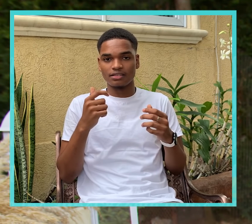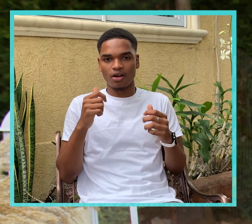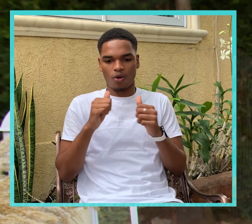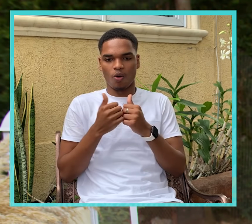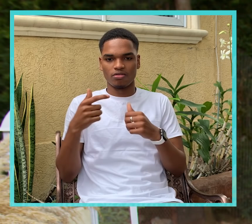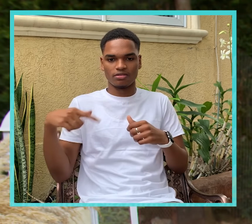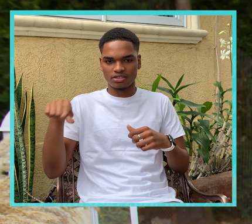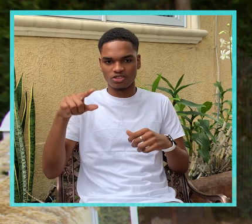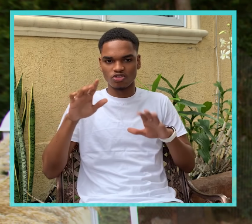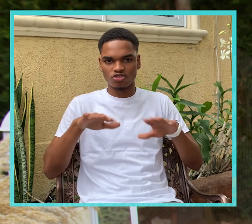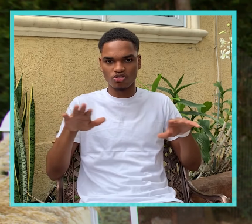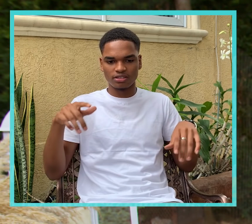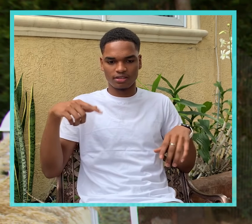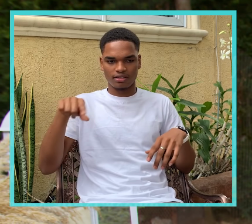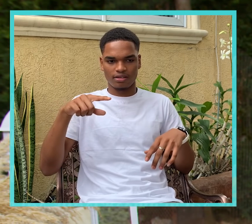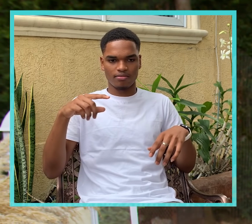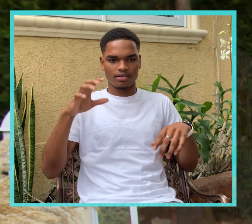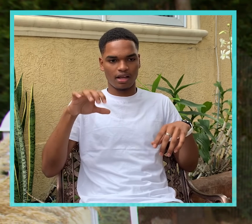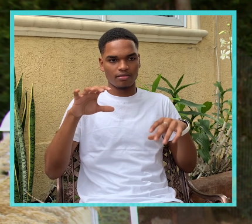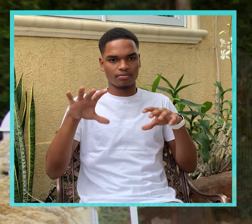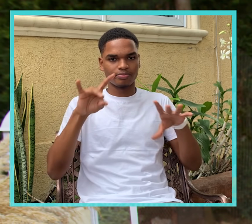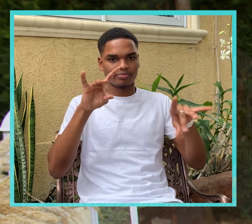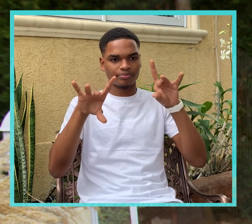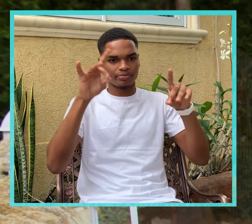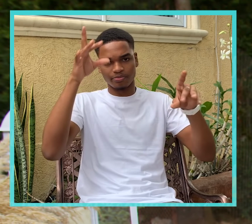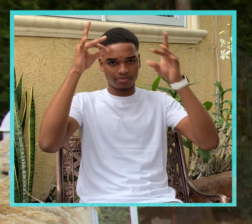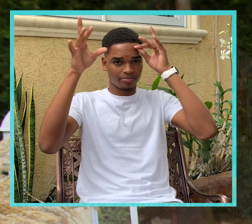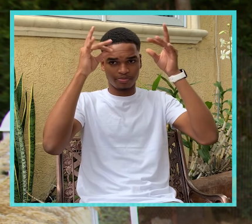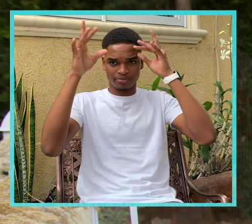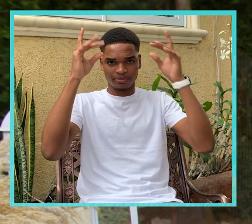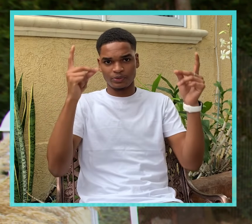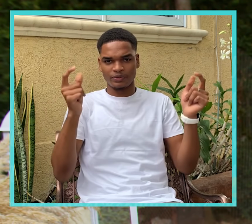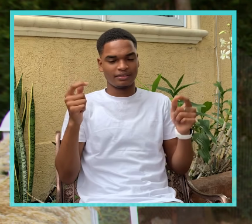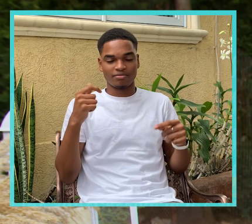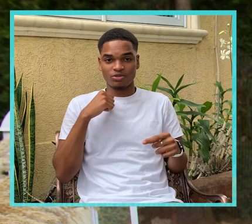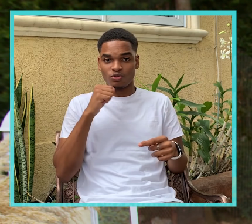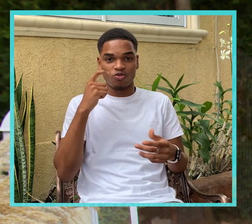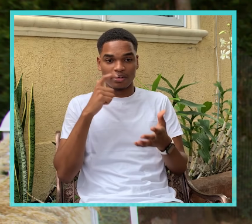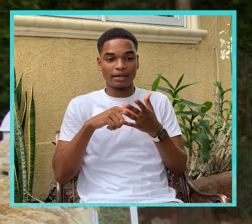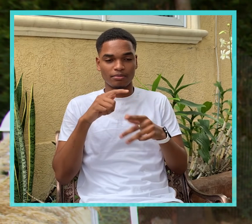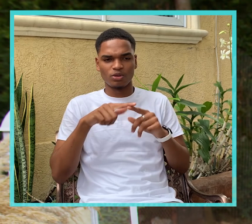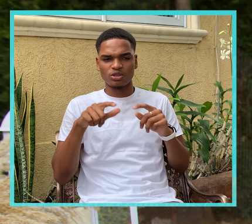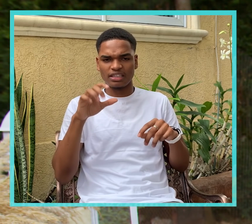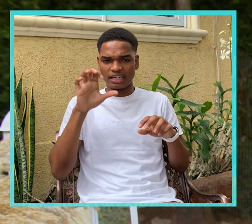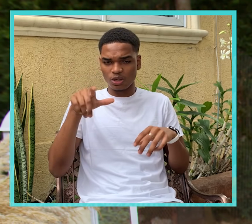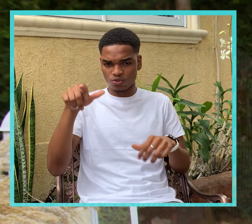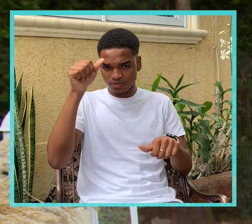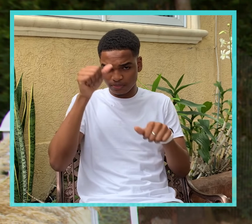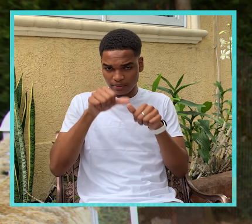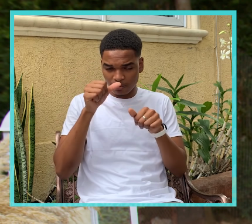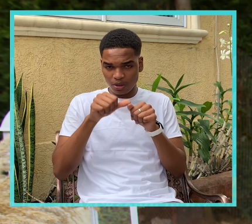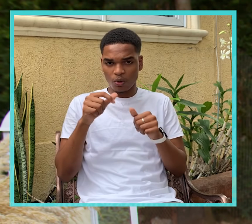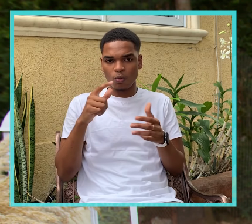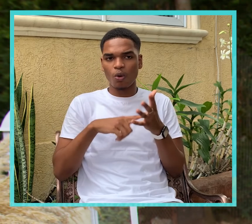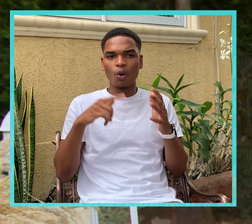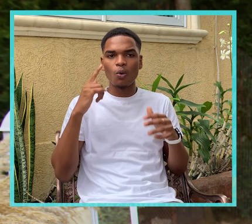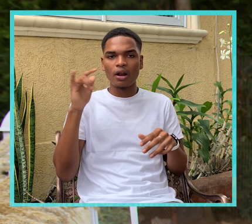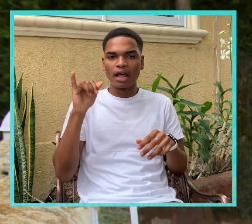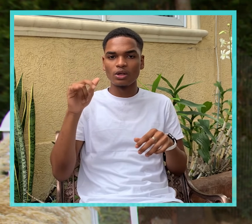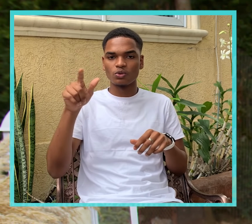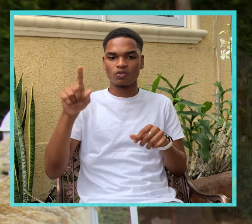And you almost don't realize how adaptable children are. Um, can you remember what it was when, what it was like for you when you